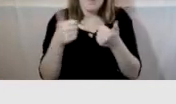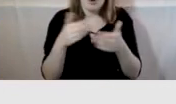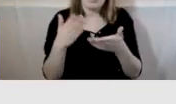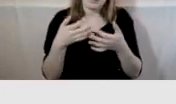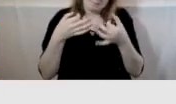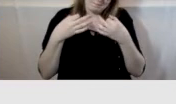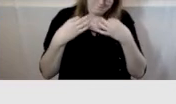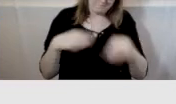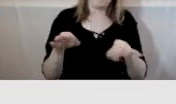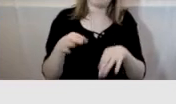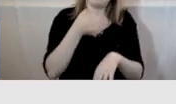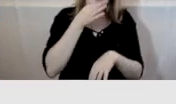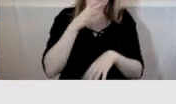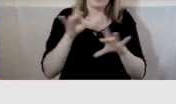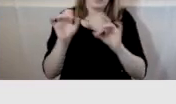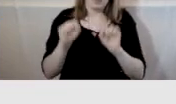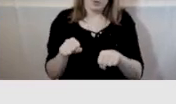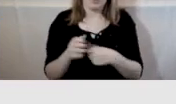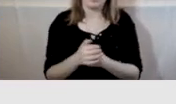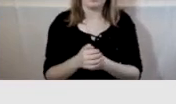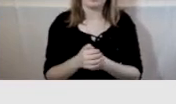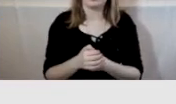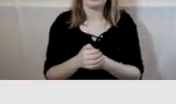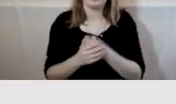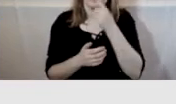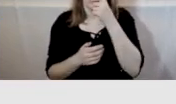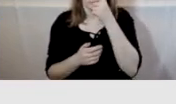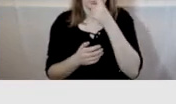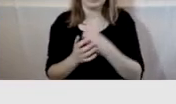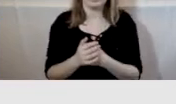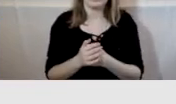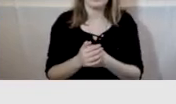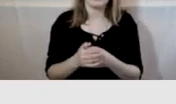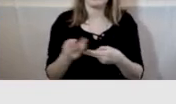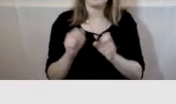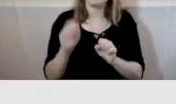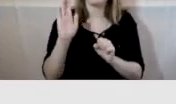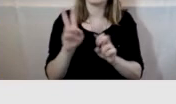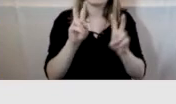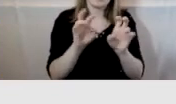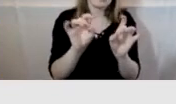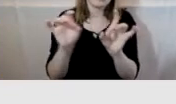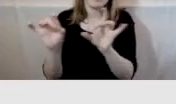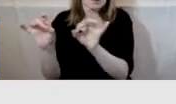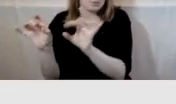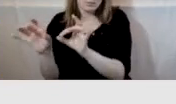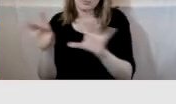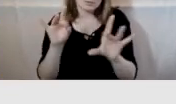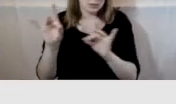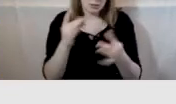know, secondary education, would be different subjects they choose in different areas, and they shouldn't have